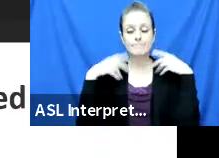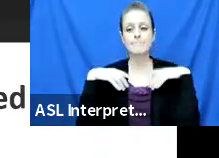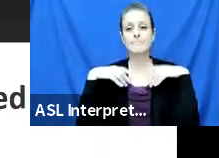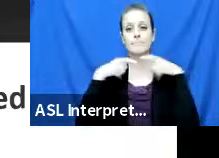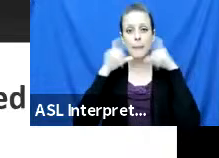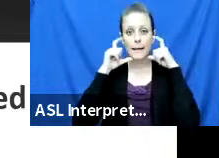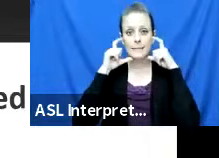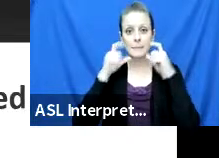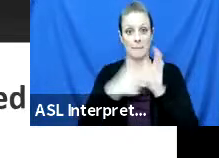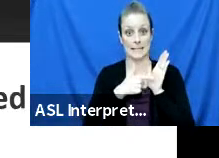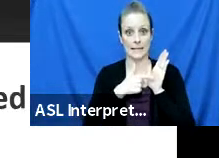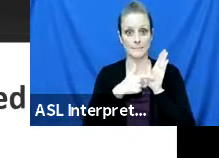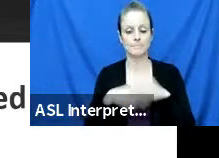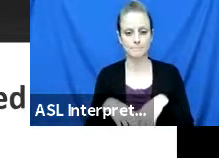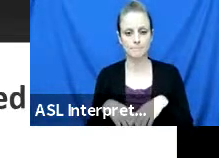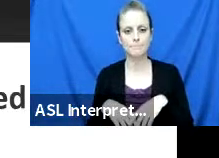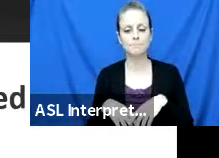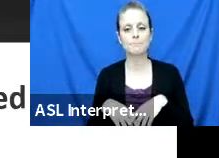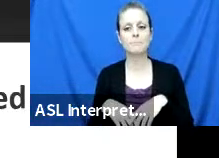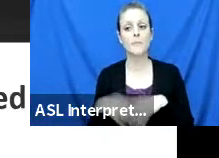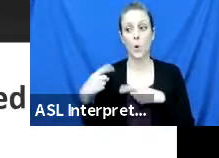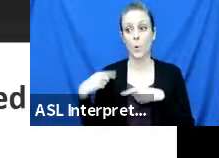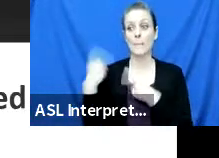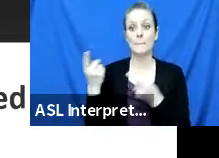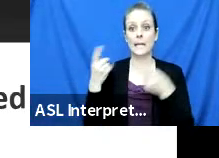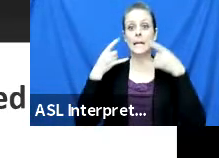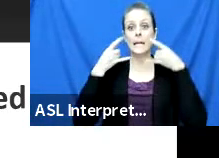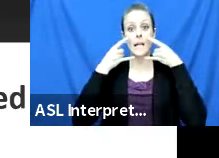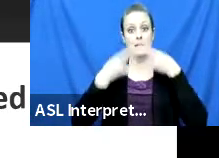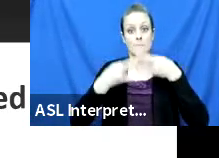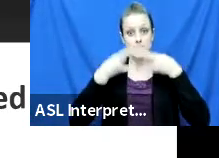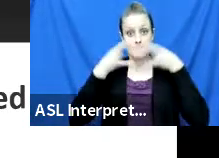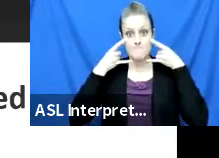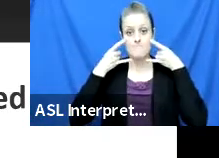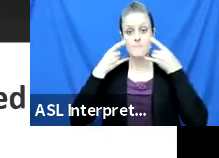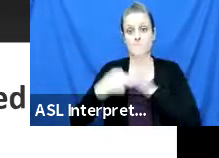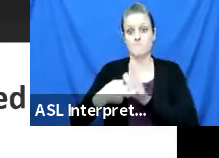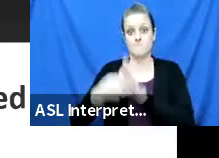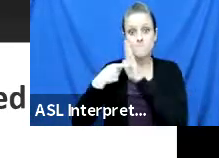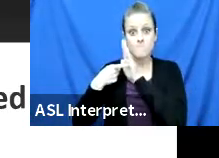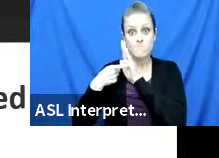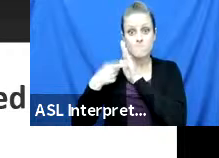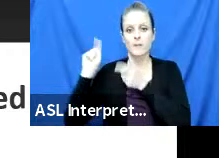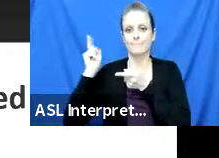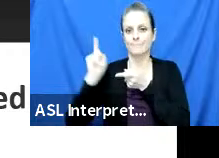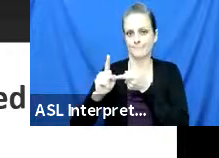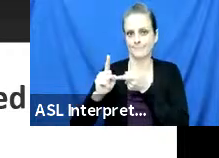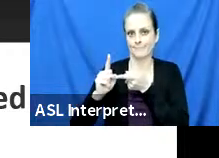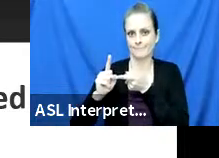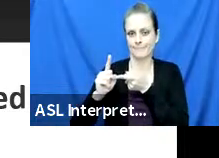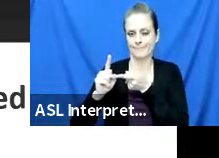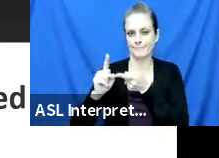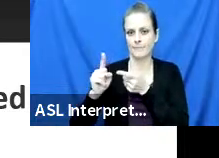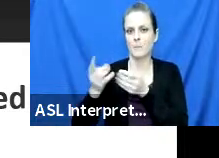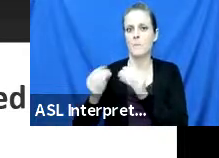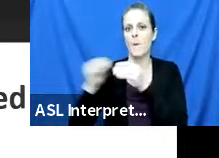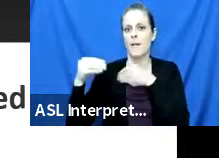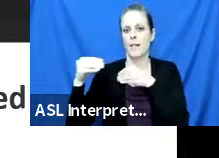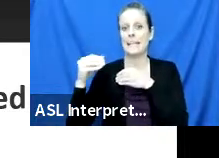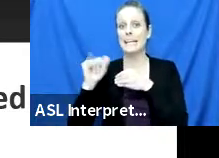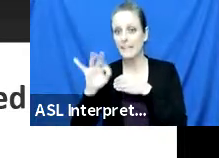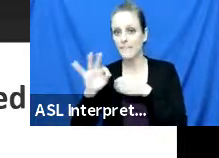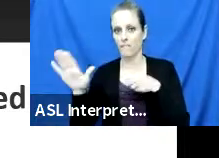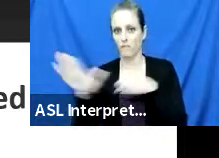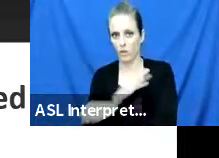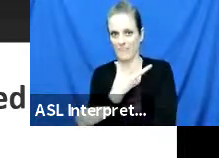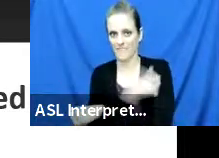So basically, we have been easing the masking requirements for fully vaccinated people. So vaccinated people may now